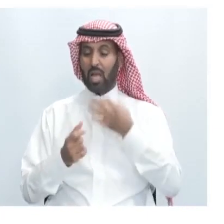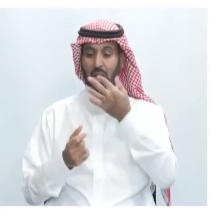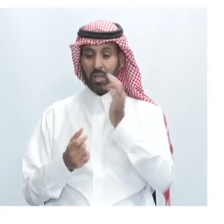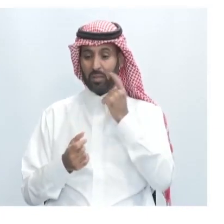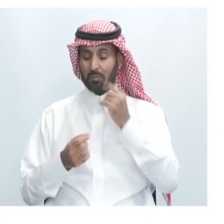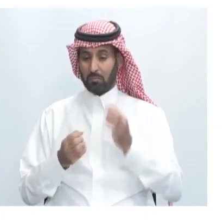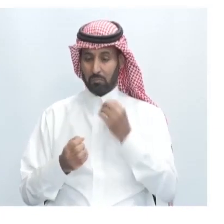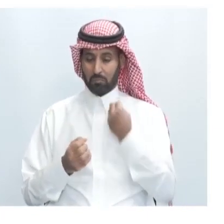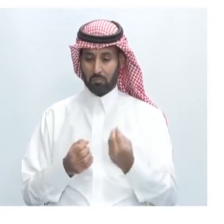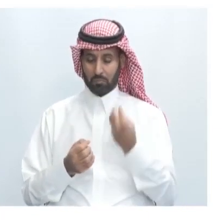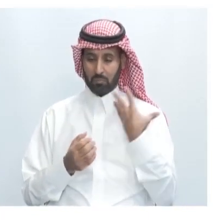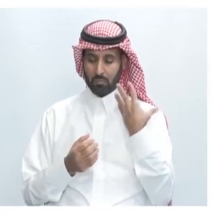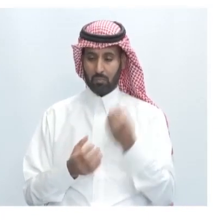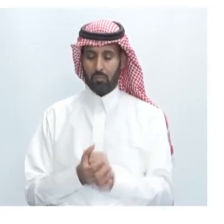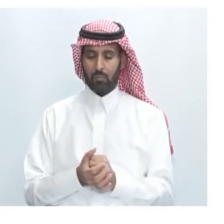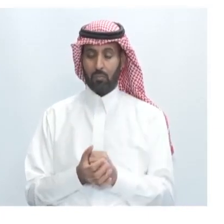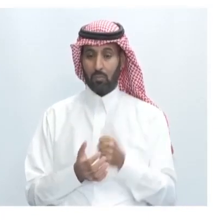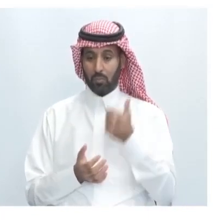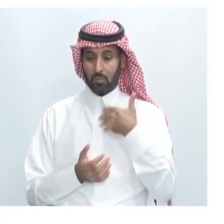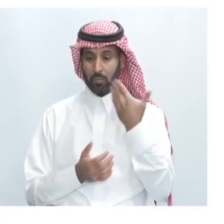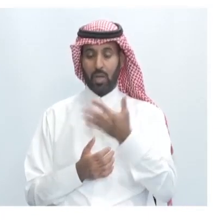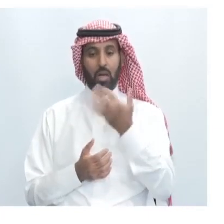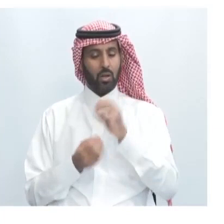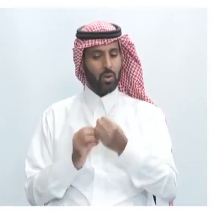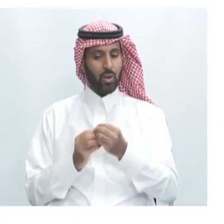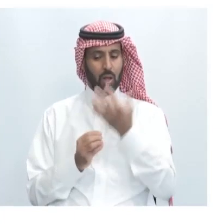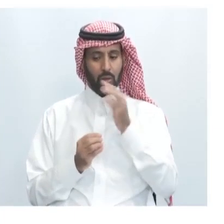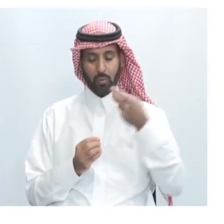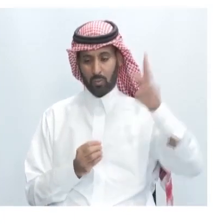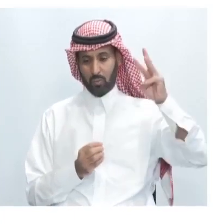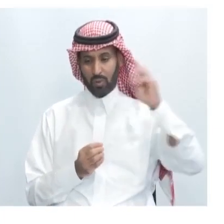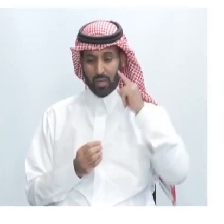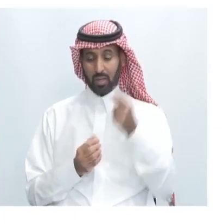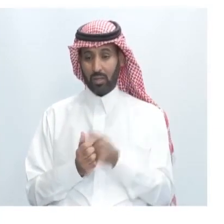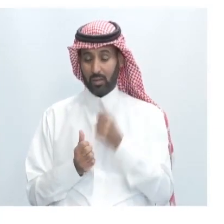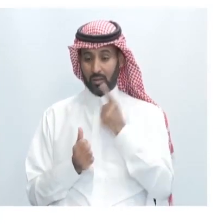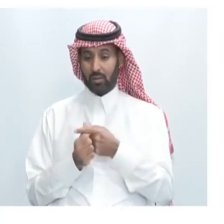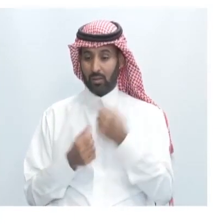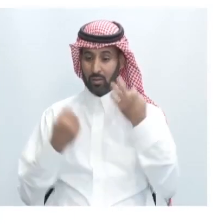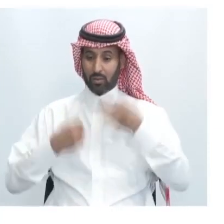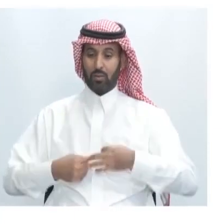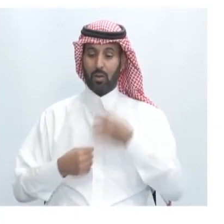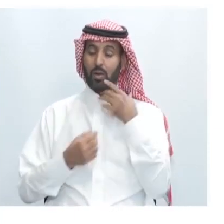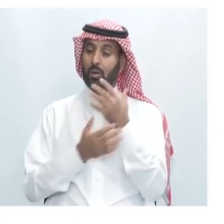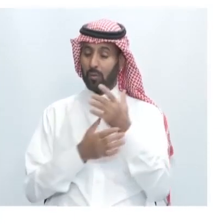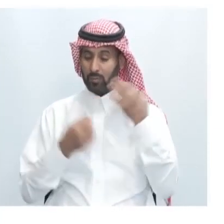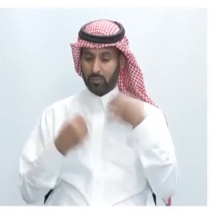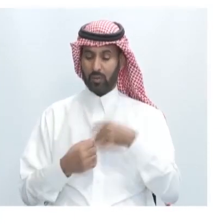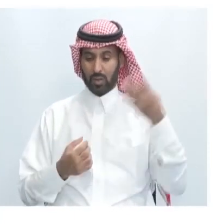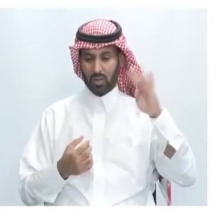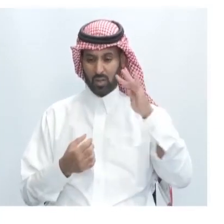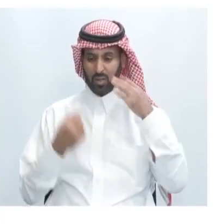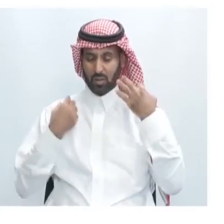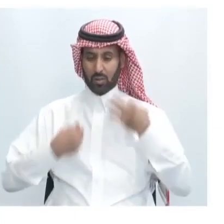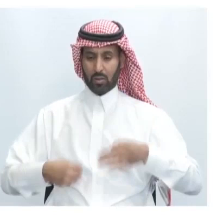purity, innocence, and goodness. For this reason, white is traditionally worn by brides in these cultures.